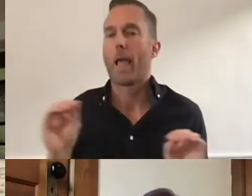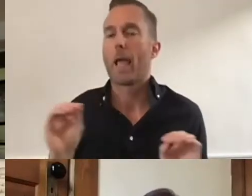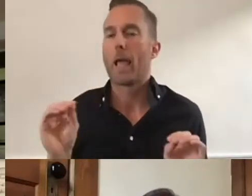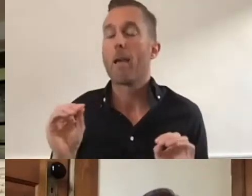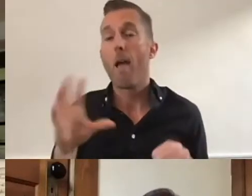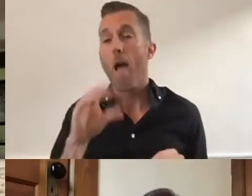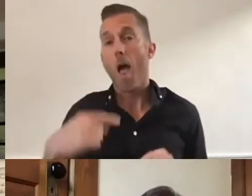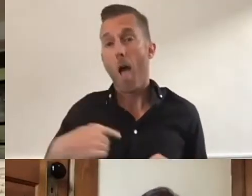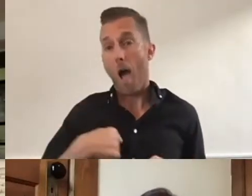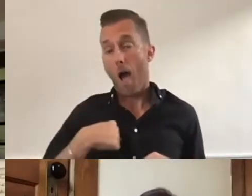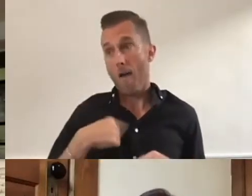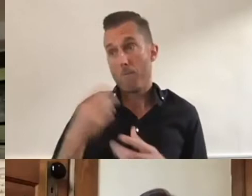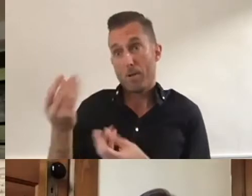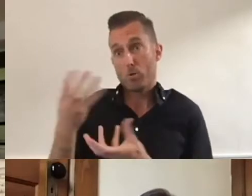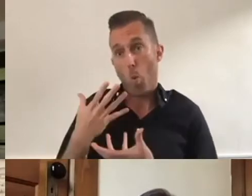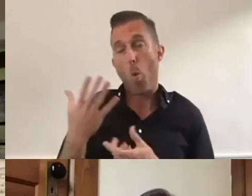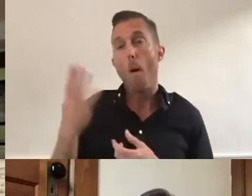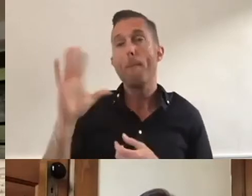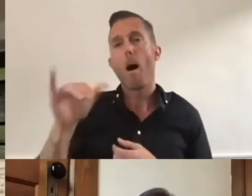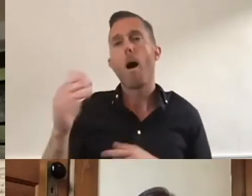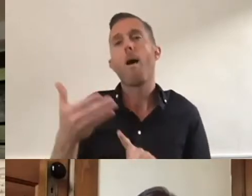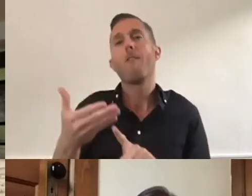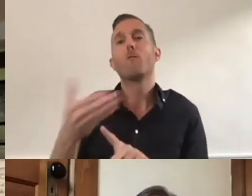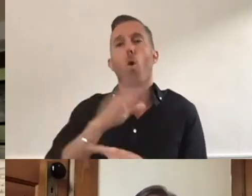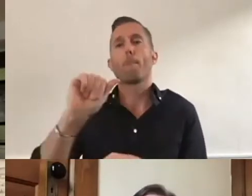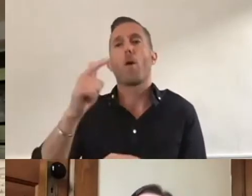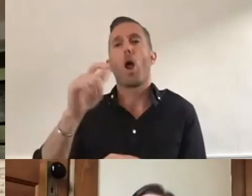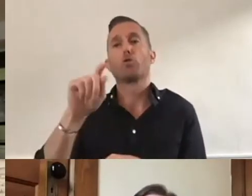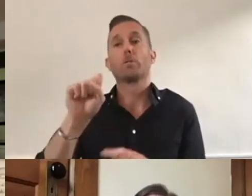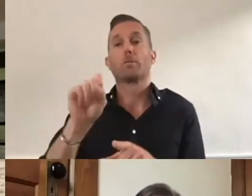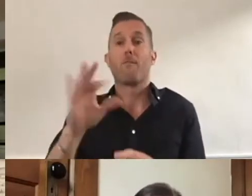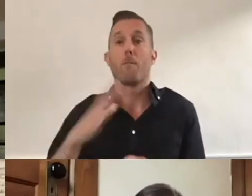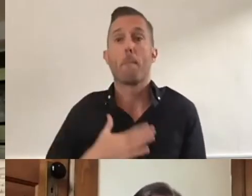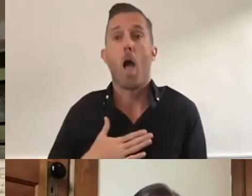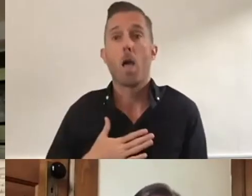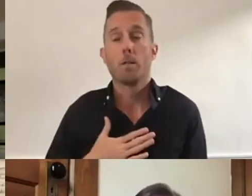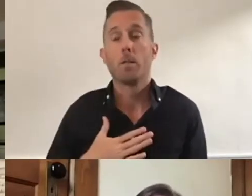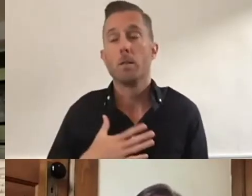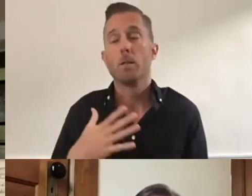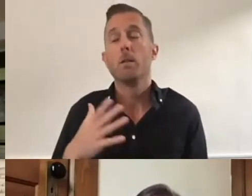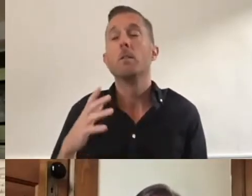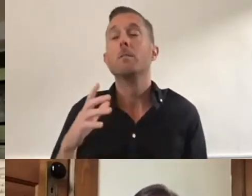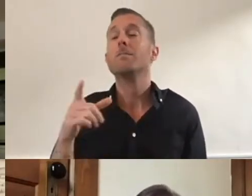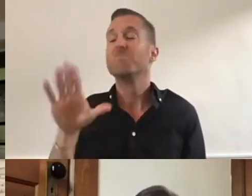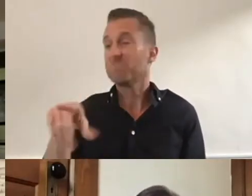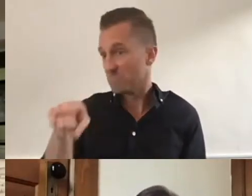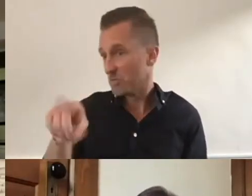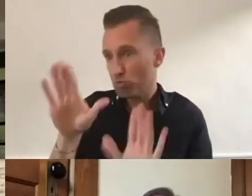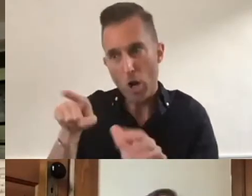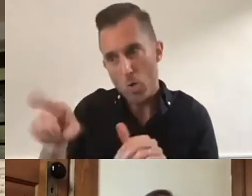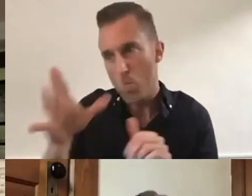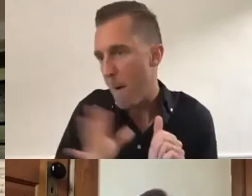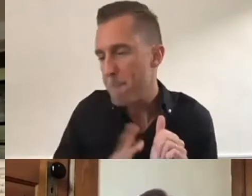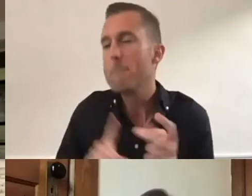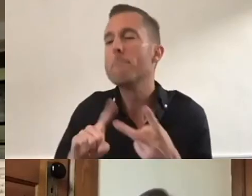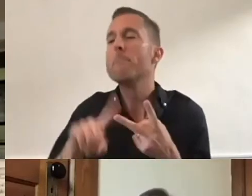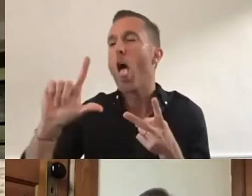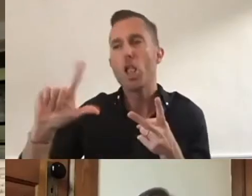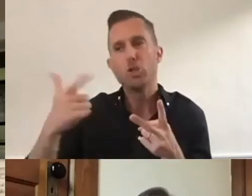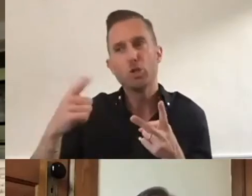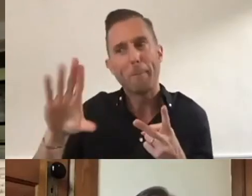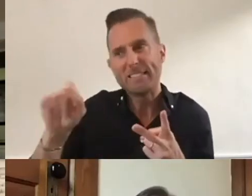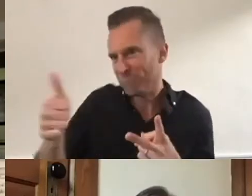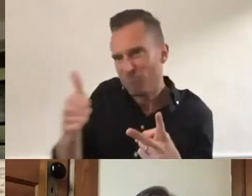have been told by former agents of mine that it's great that I'm a woman, great about the LGBTQ